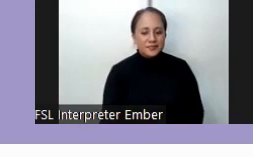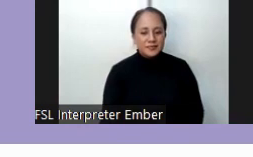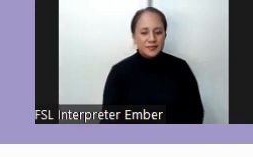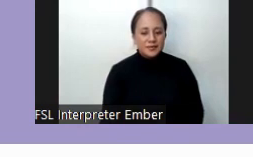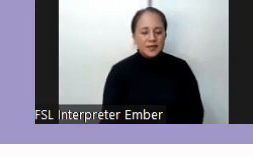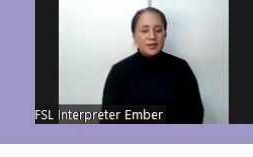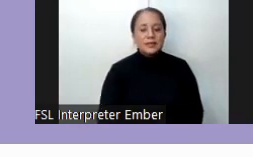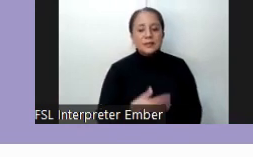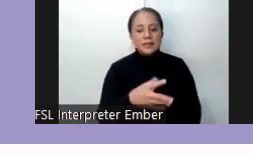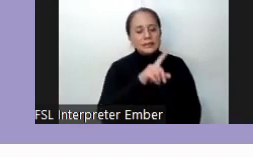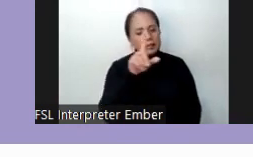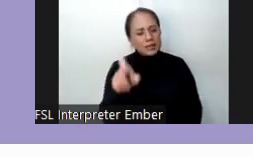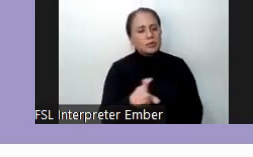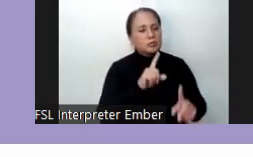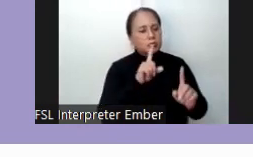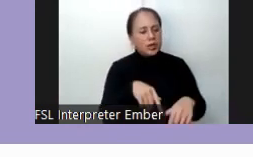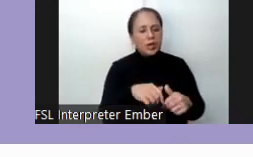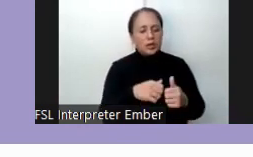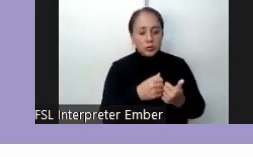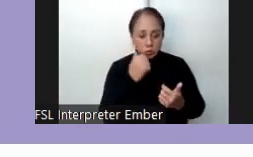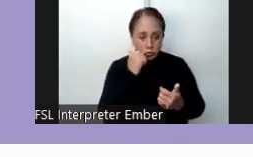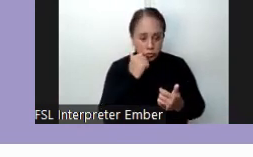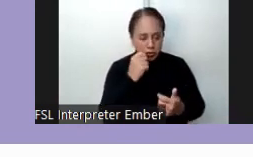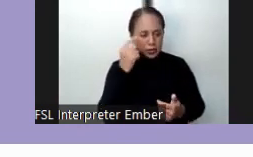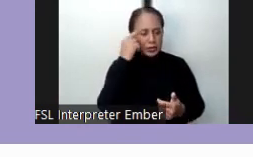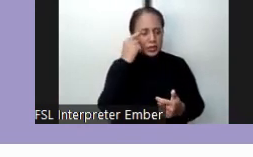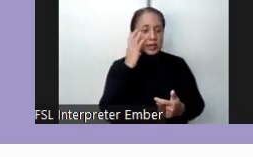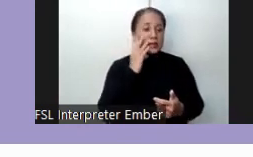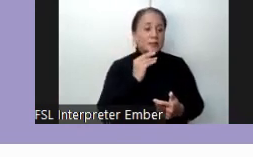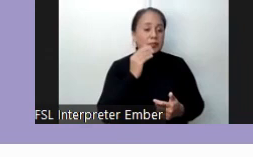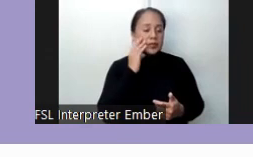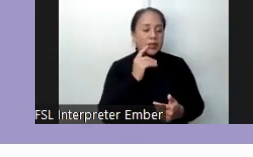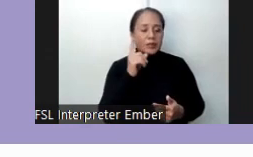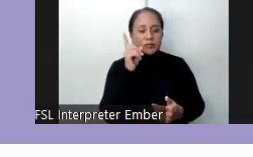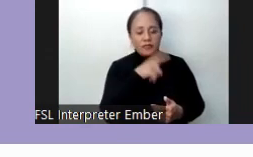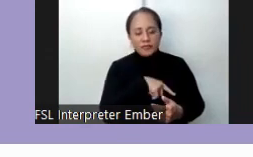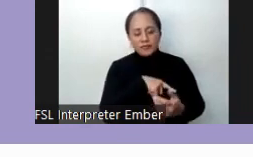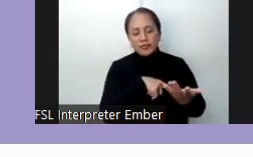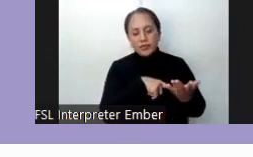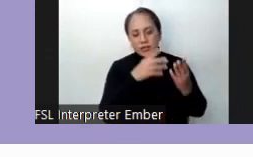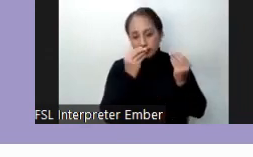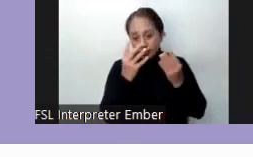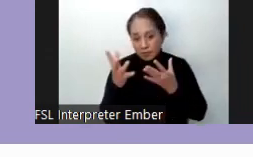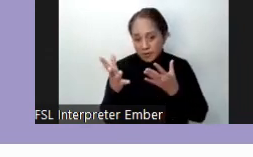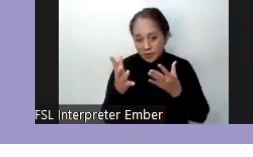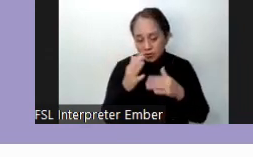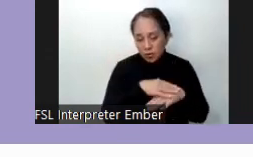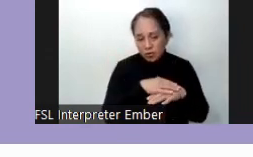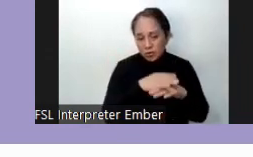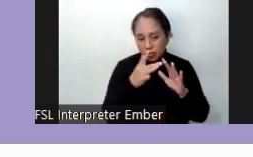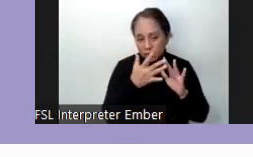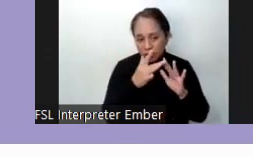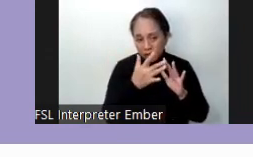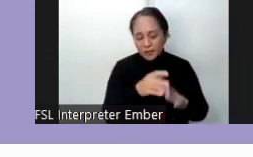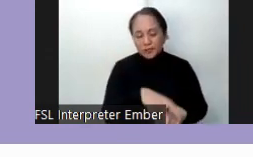We then asked the respondents how frequently they think they encounter false or misleading information online.